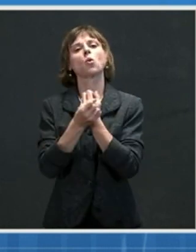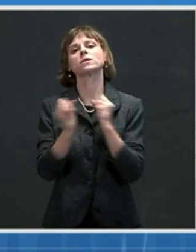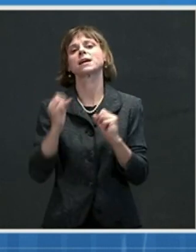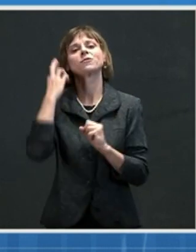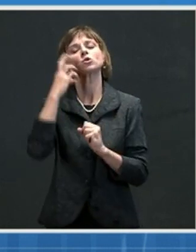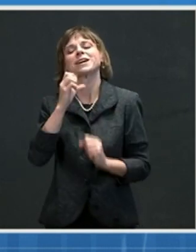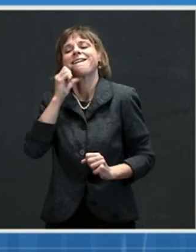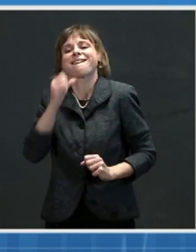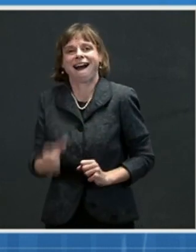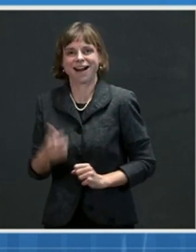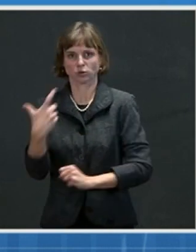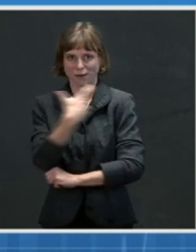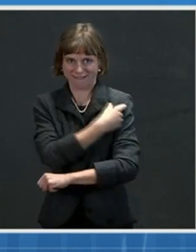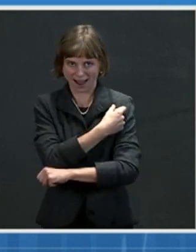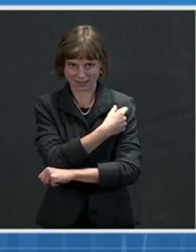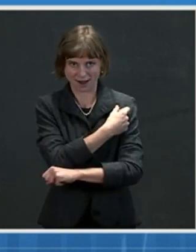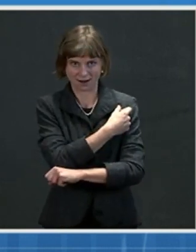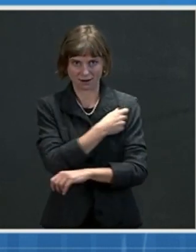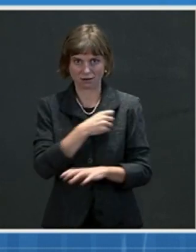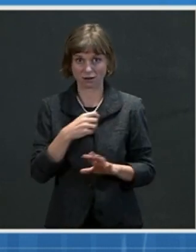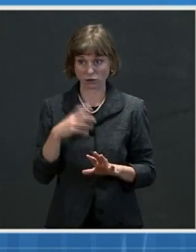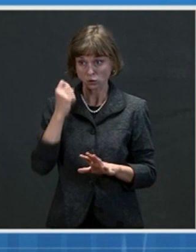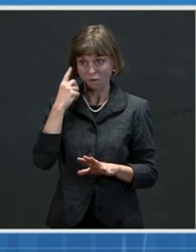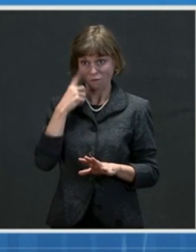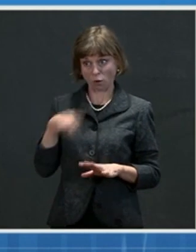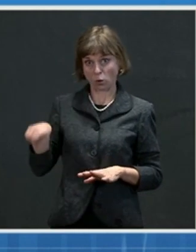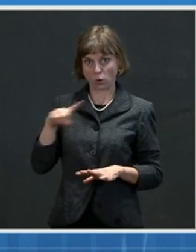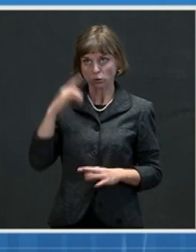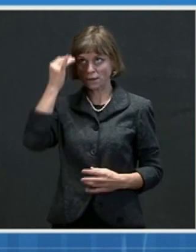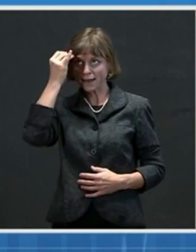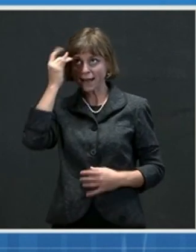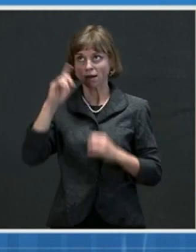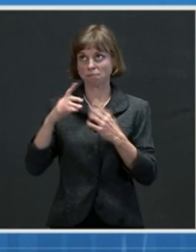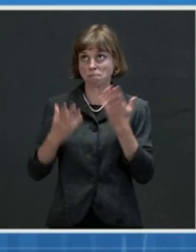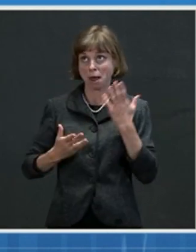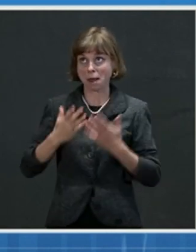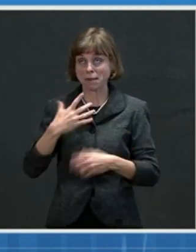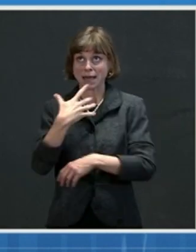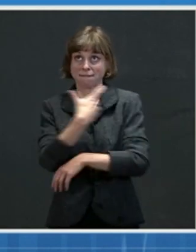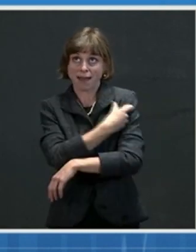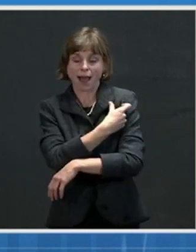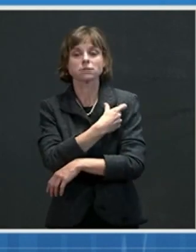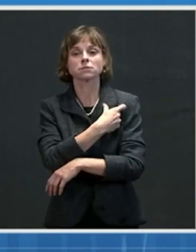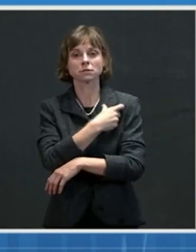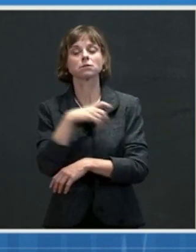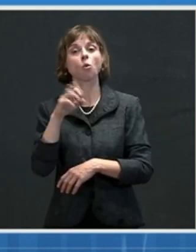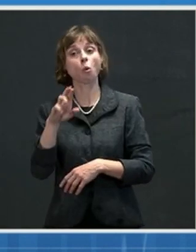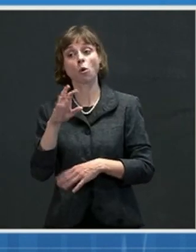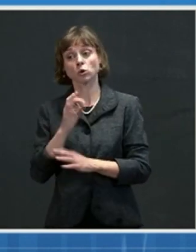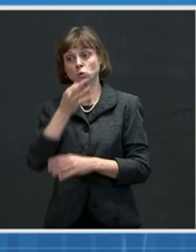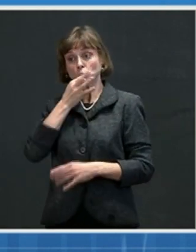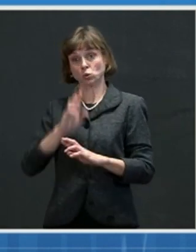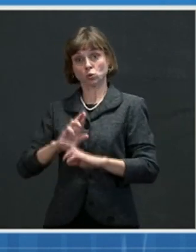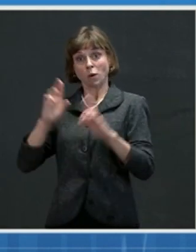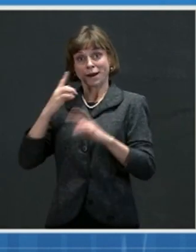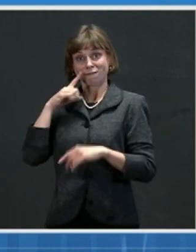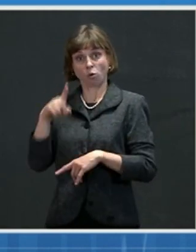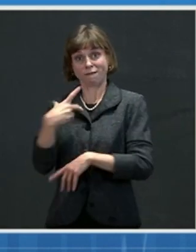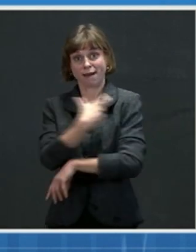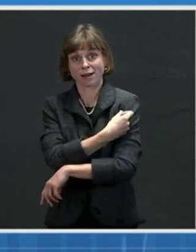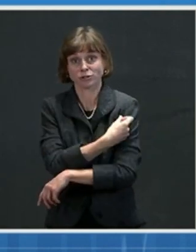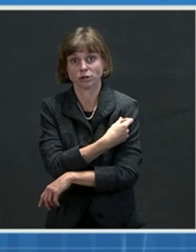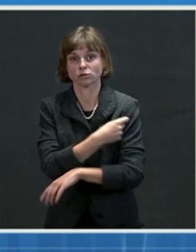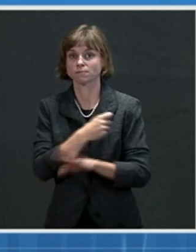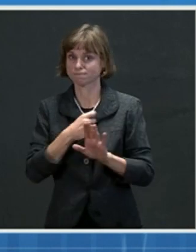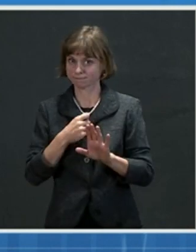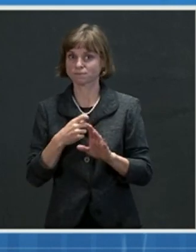get vaccinated. So for those who are thinking of getting vaccinated or soon will come up for vaccination, this is something